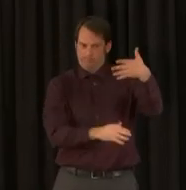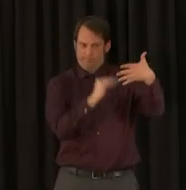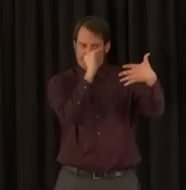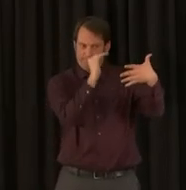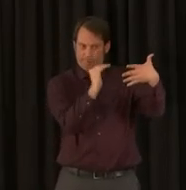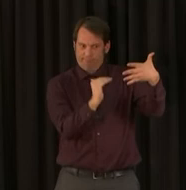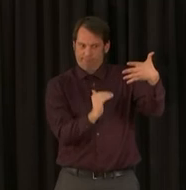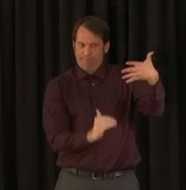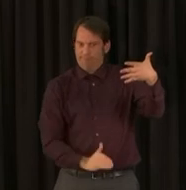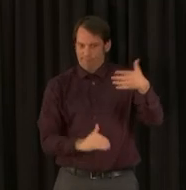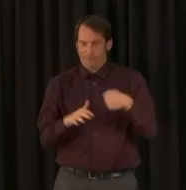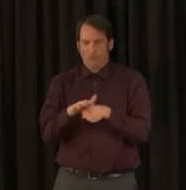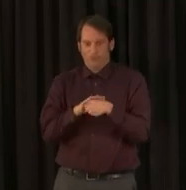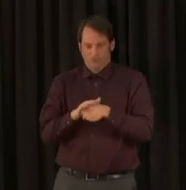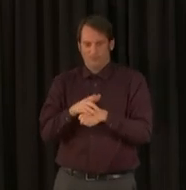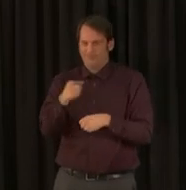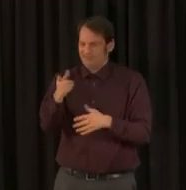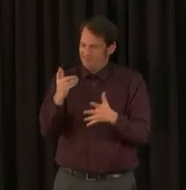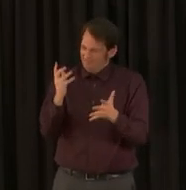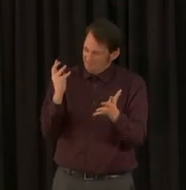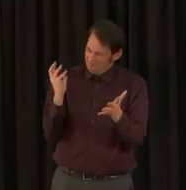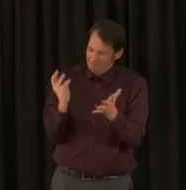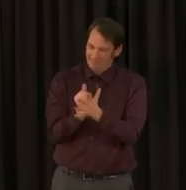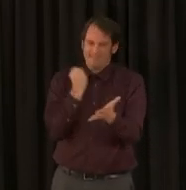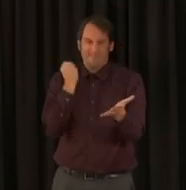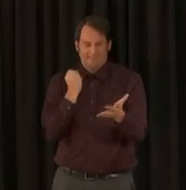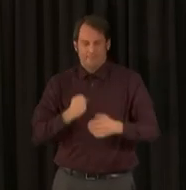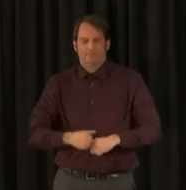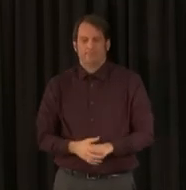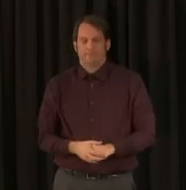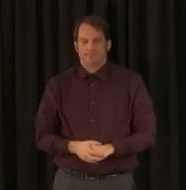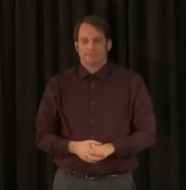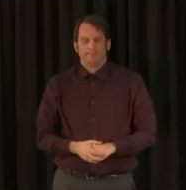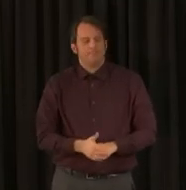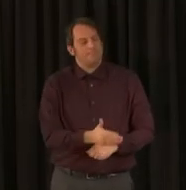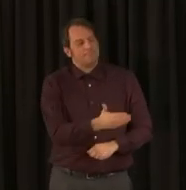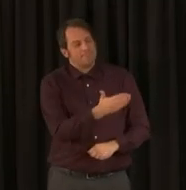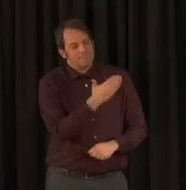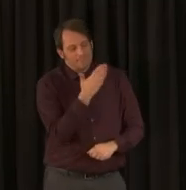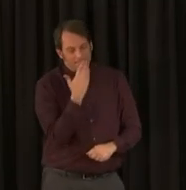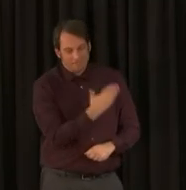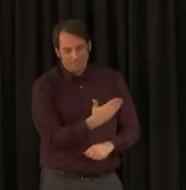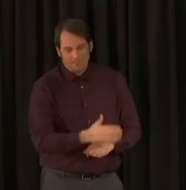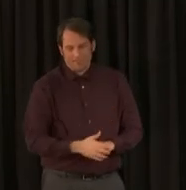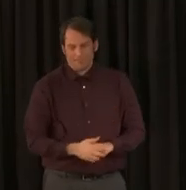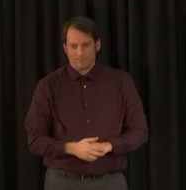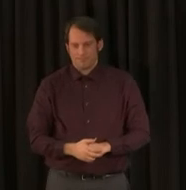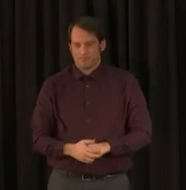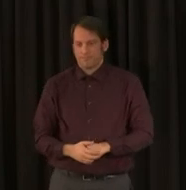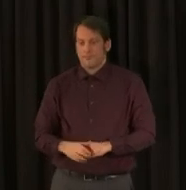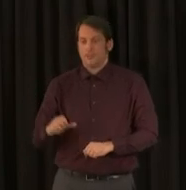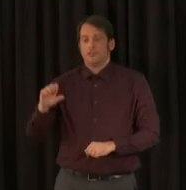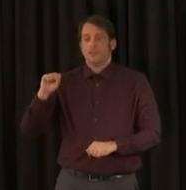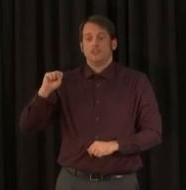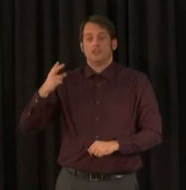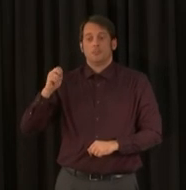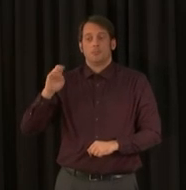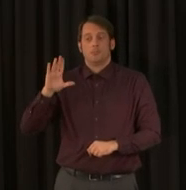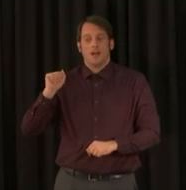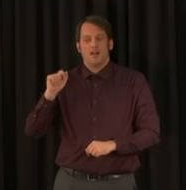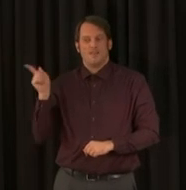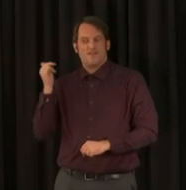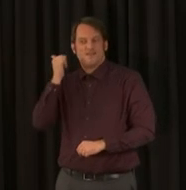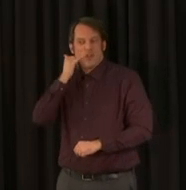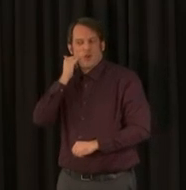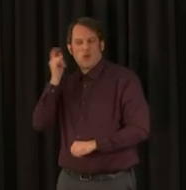well. Lots of things to take advantage of and be a part of. Great. And Shiva, thanks for helping us frame all these important